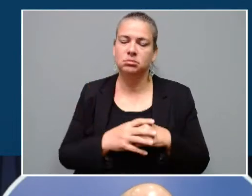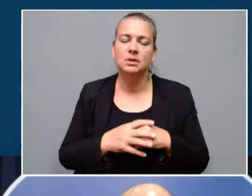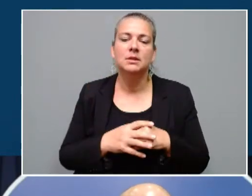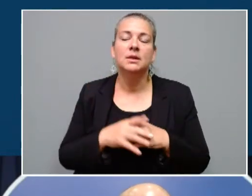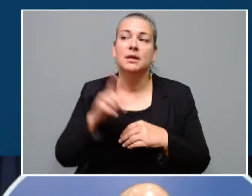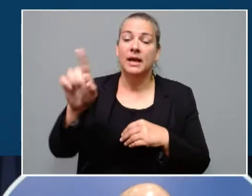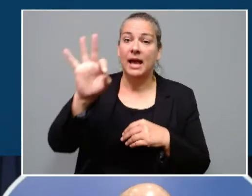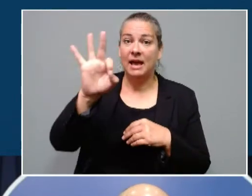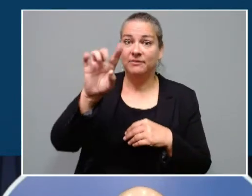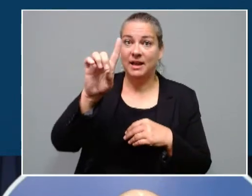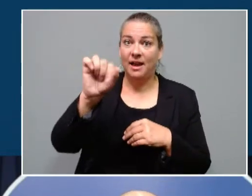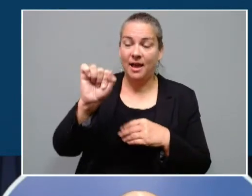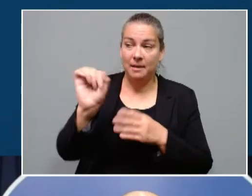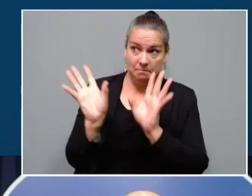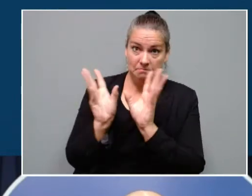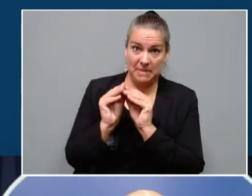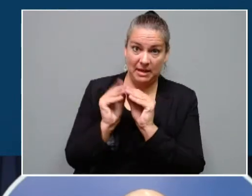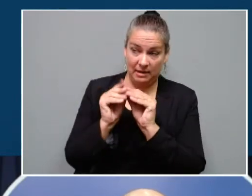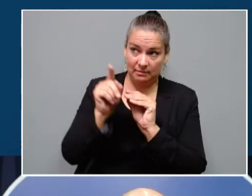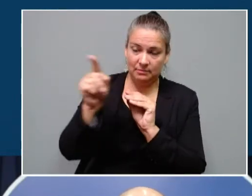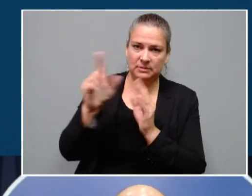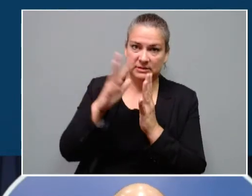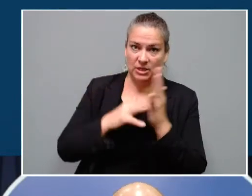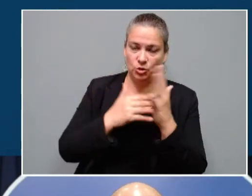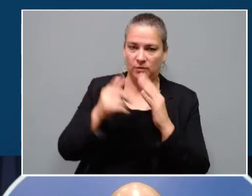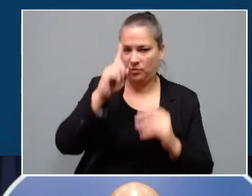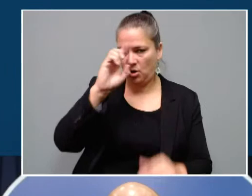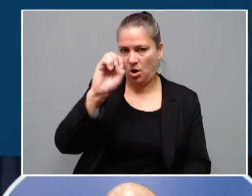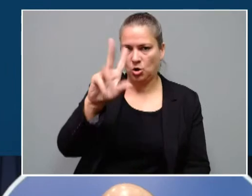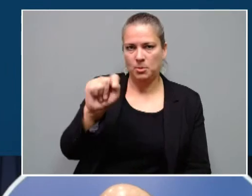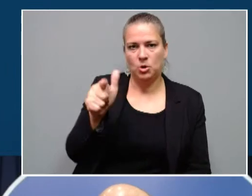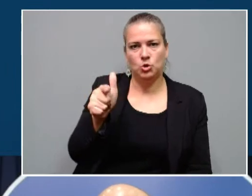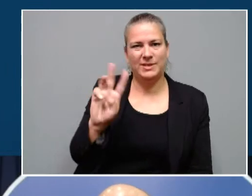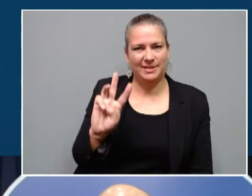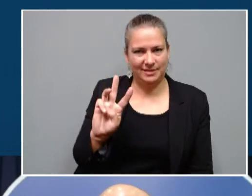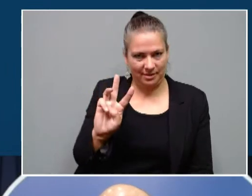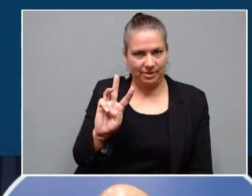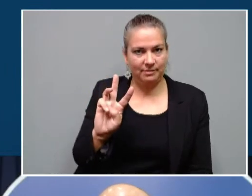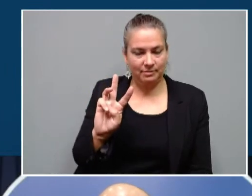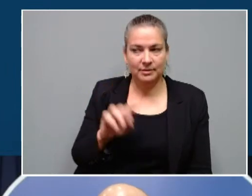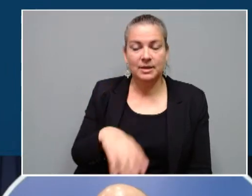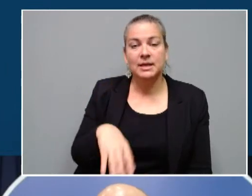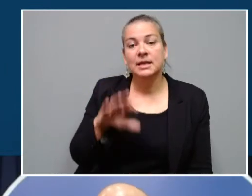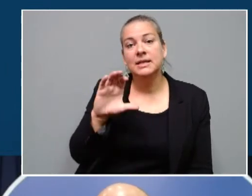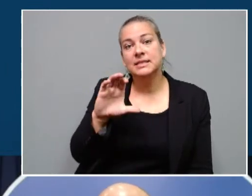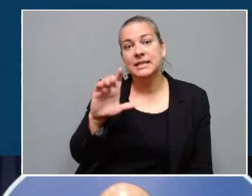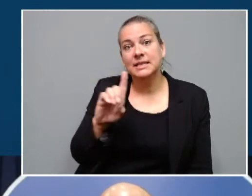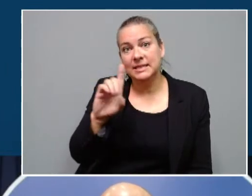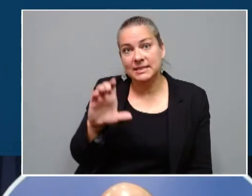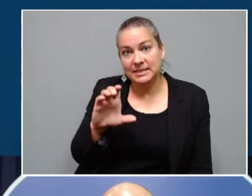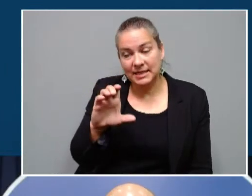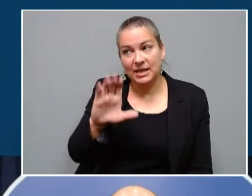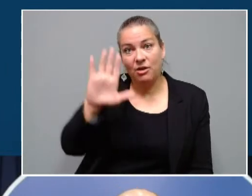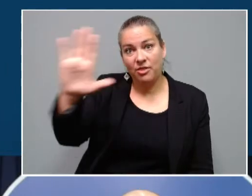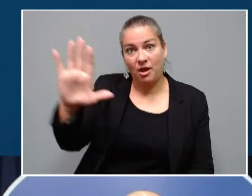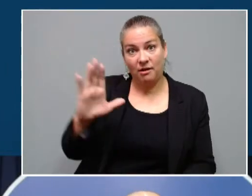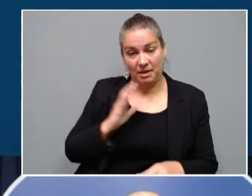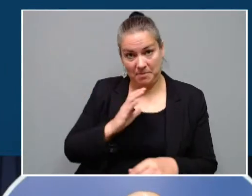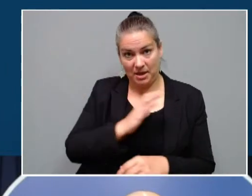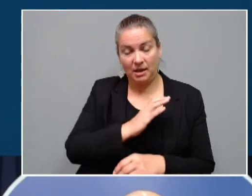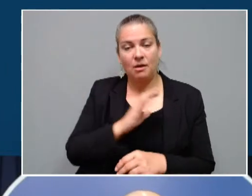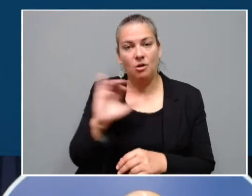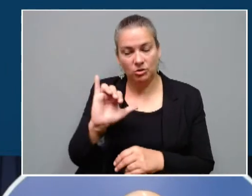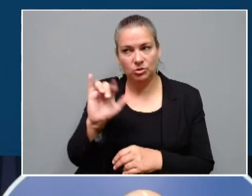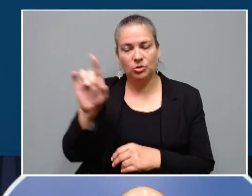committee that advises on this is scheduled for October 26th, and the CDC's parallel committee has a meeting scheduled